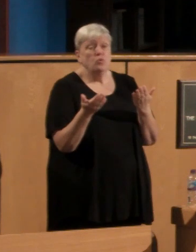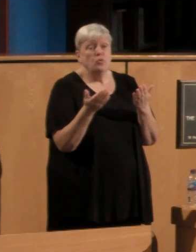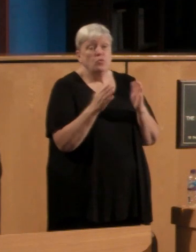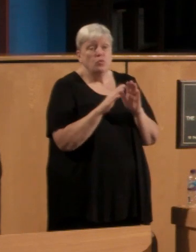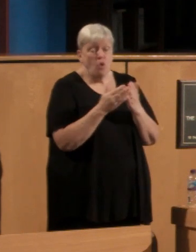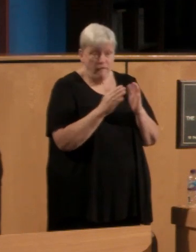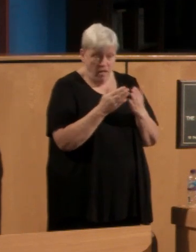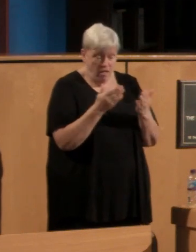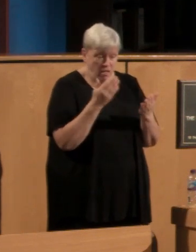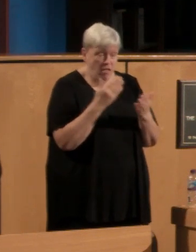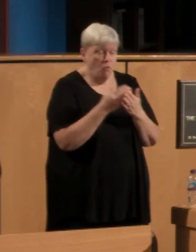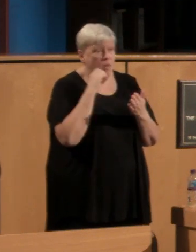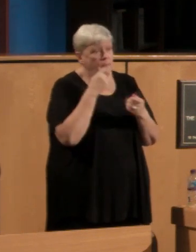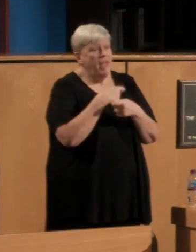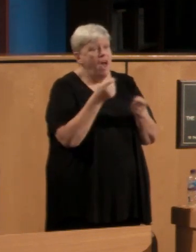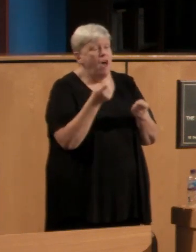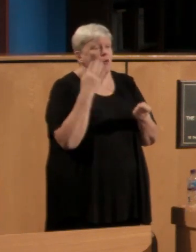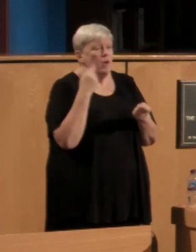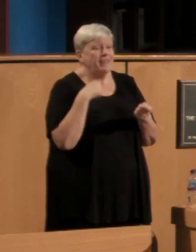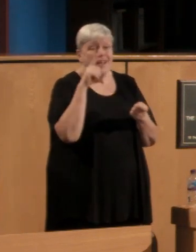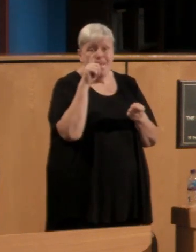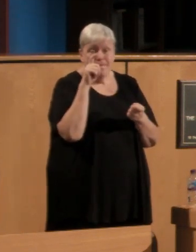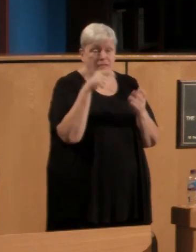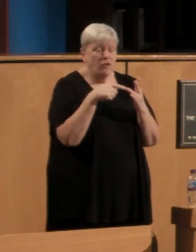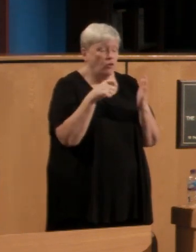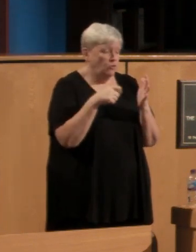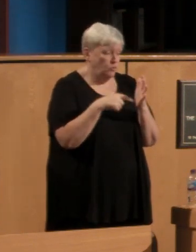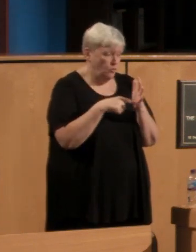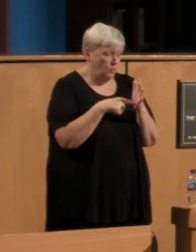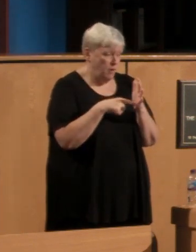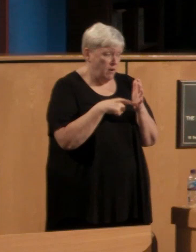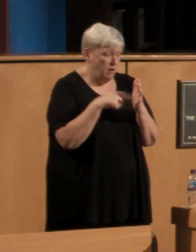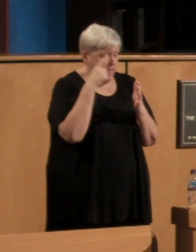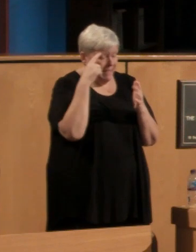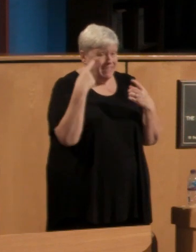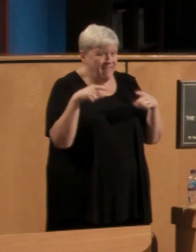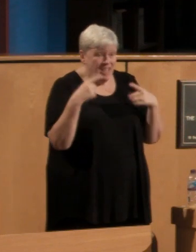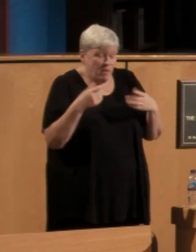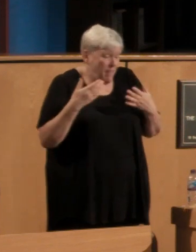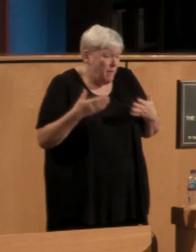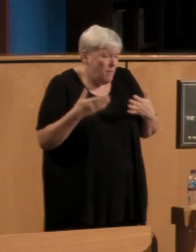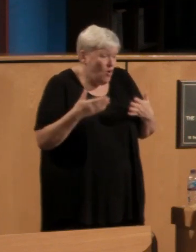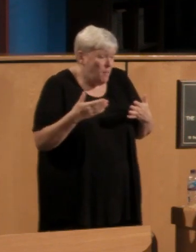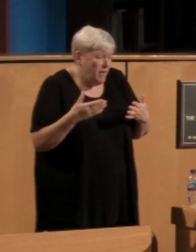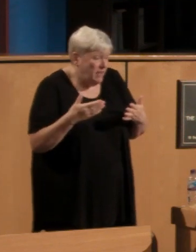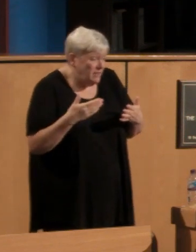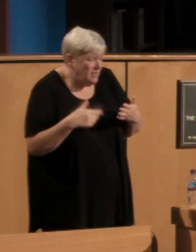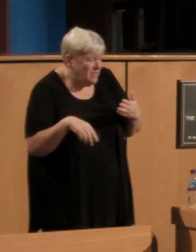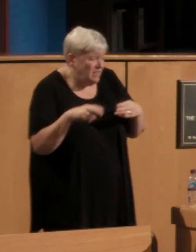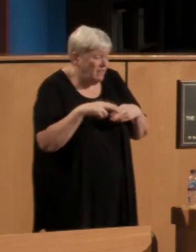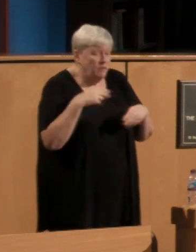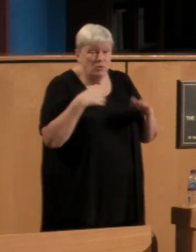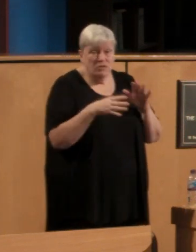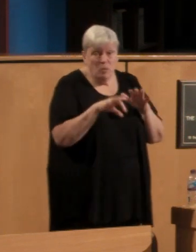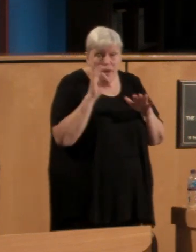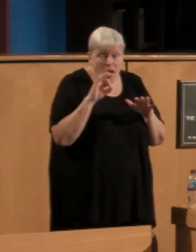Hell Sands, will be out 11th of October, but I think it's available at the minute for anyone that wants to pick up early copies just